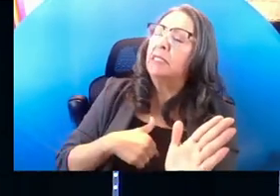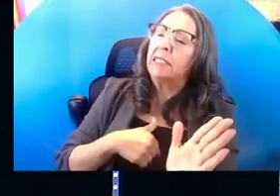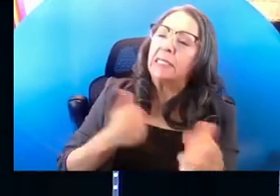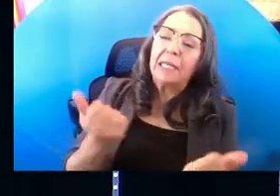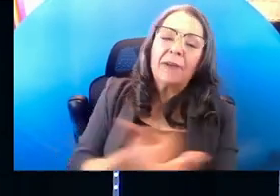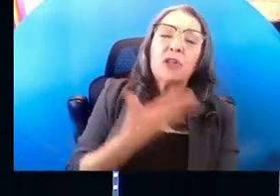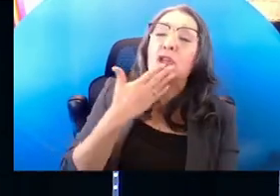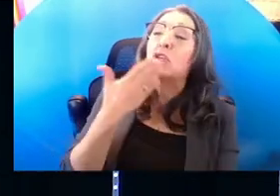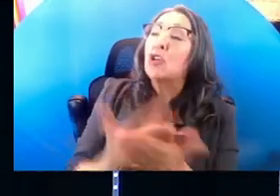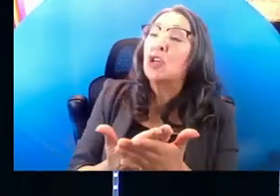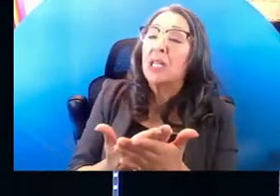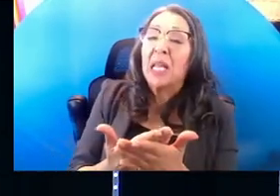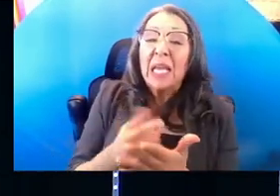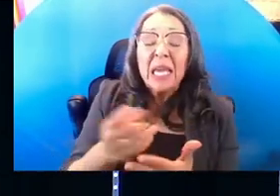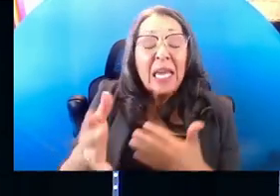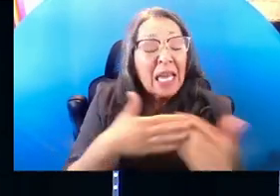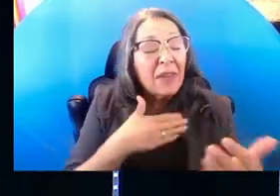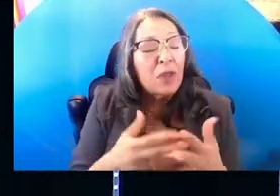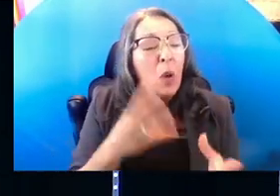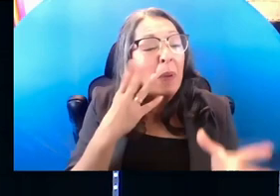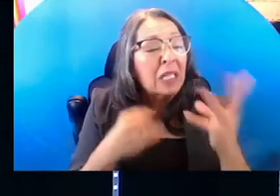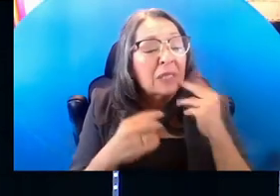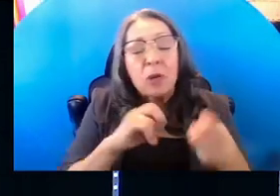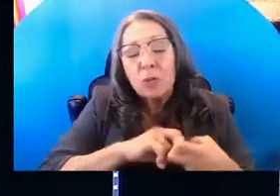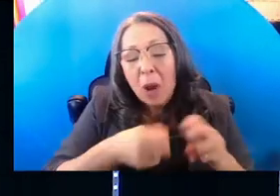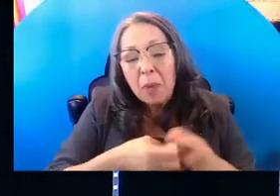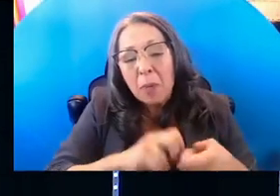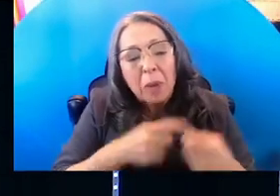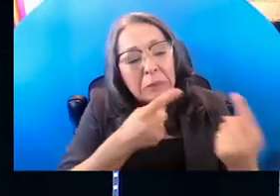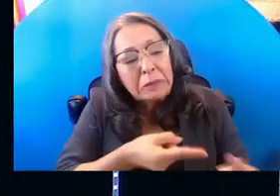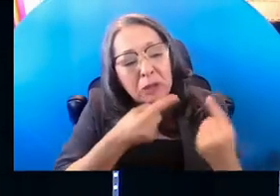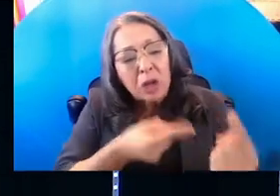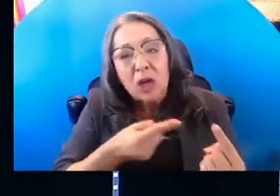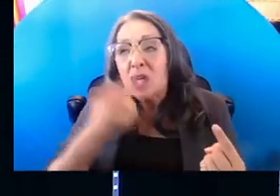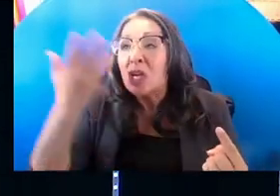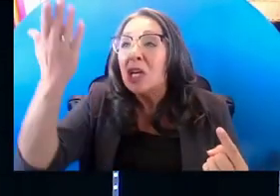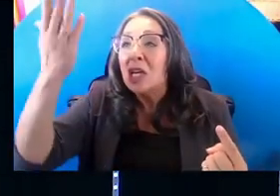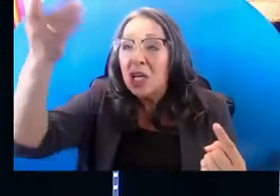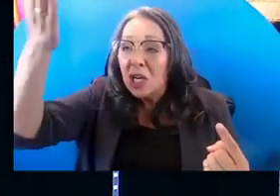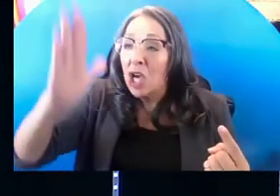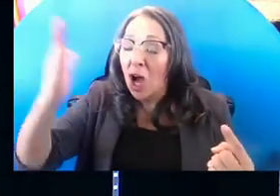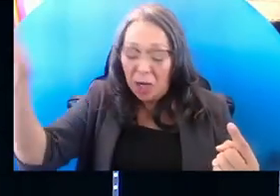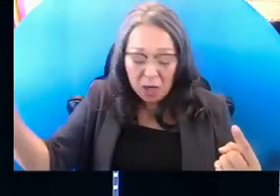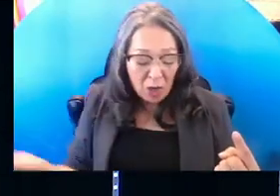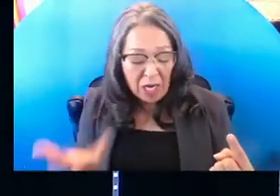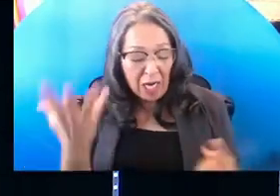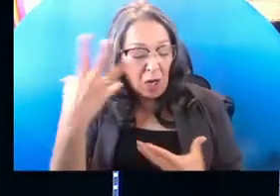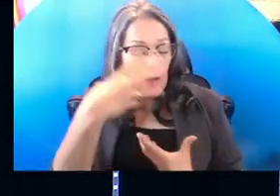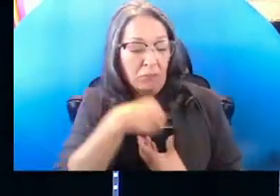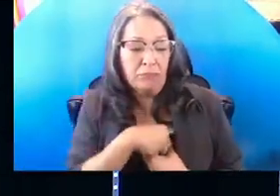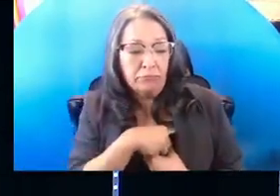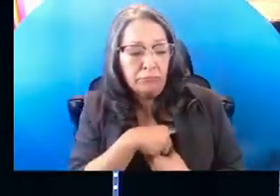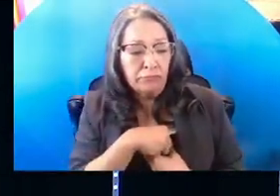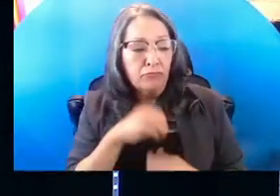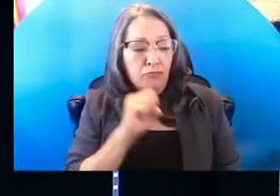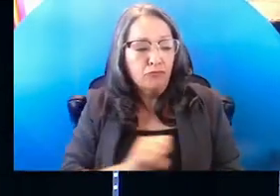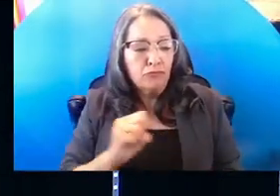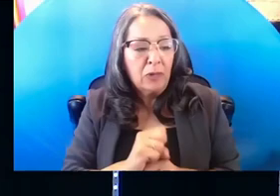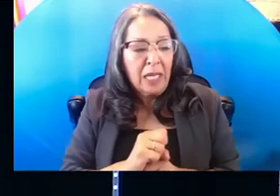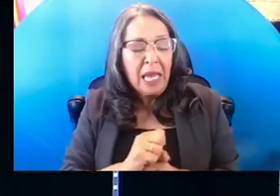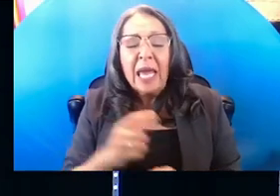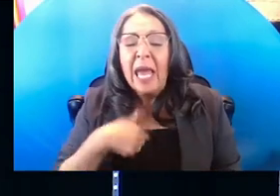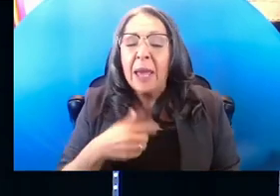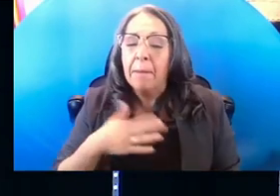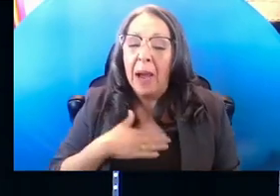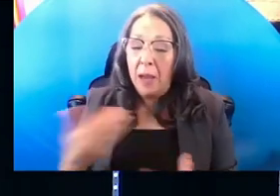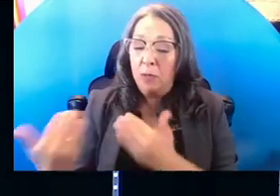the world is crumbling around me, you're here with me and you're doing a good work. You are working inside of me and it's my job to step out of the way, take a